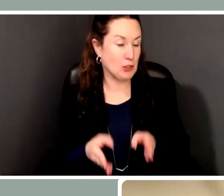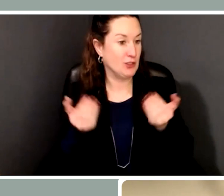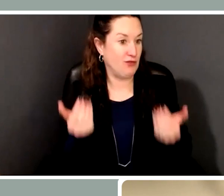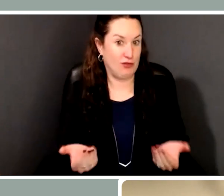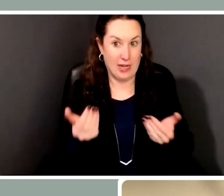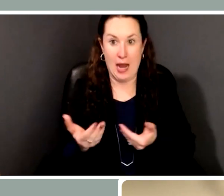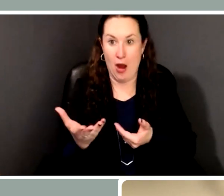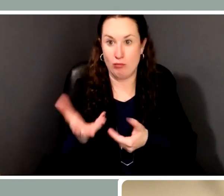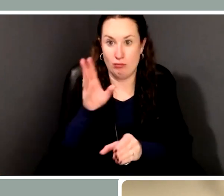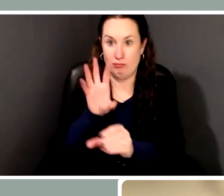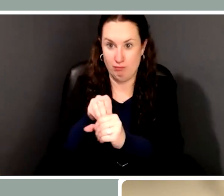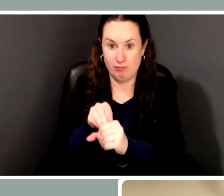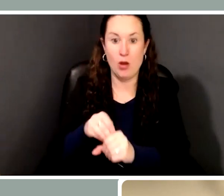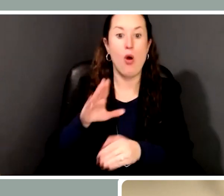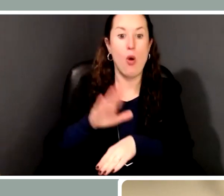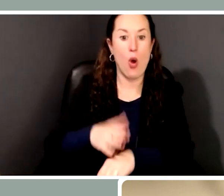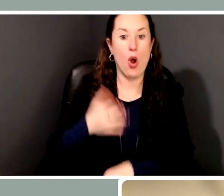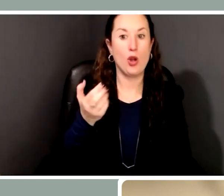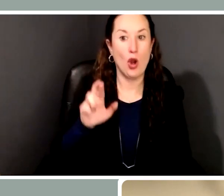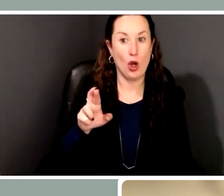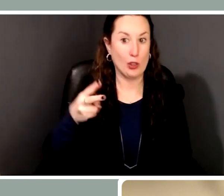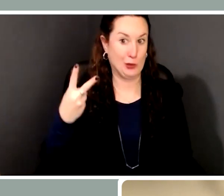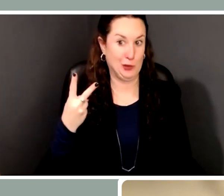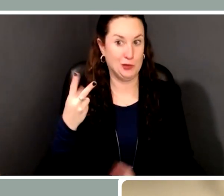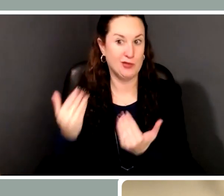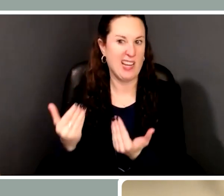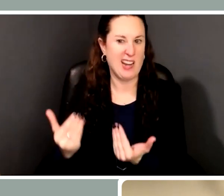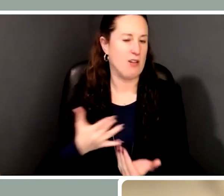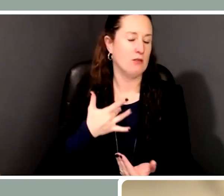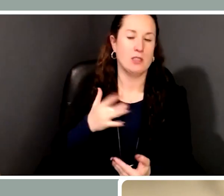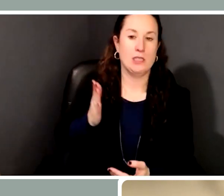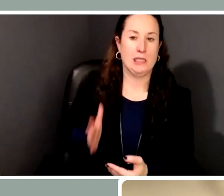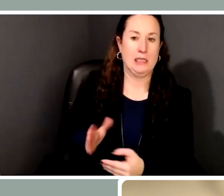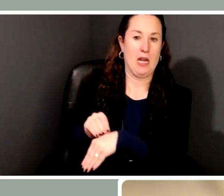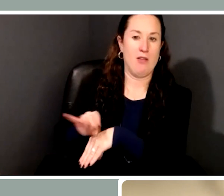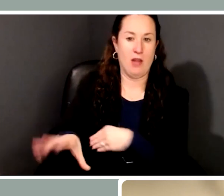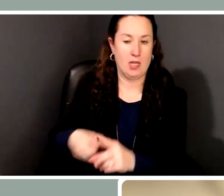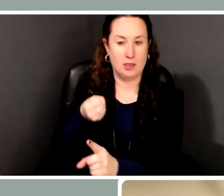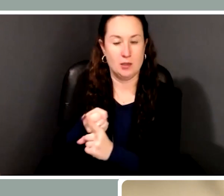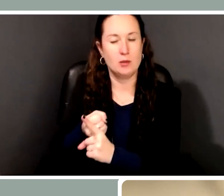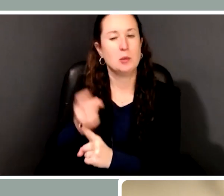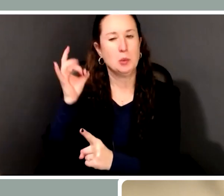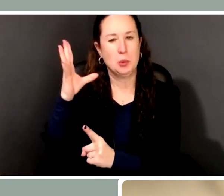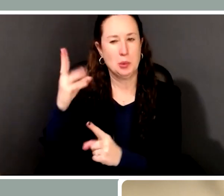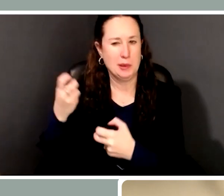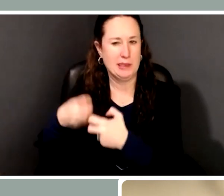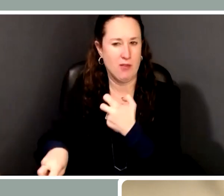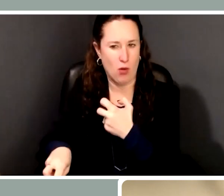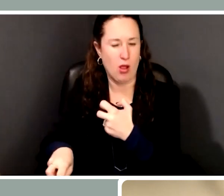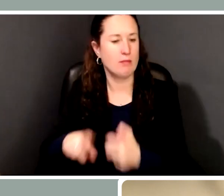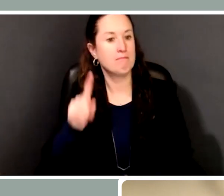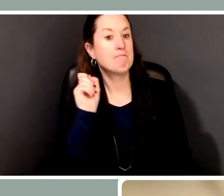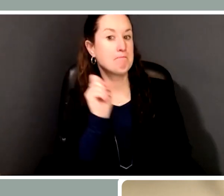is finding the side effects to be difficult, and is asking whether it may be possible